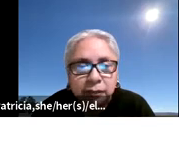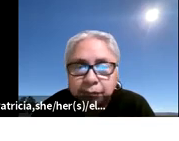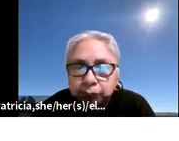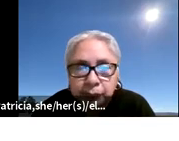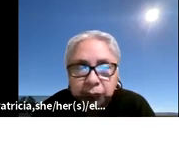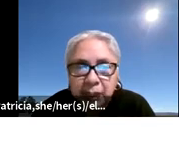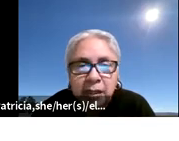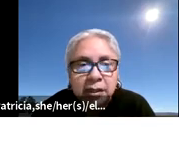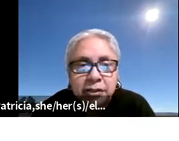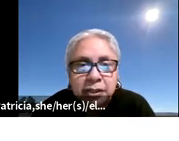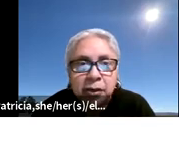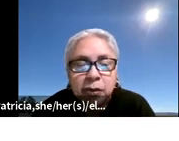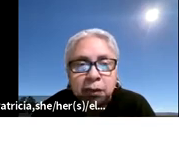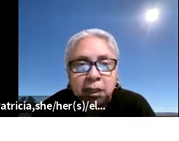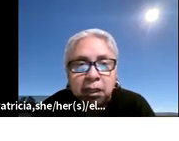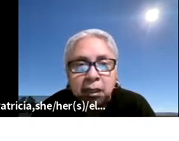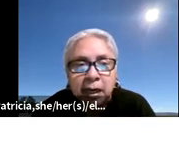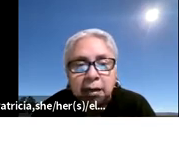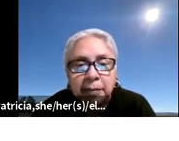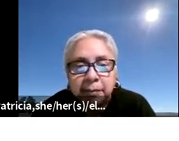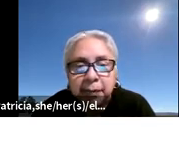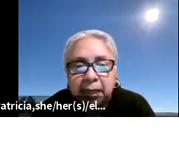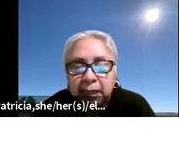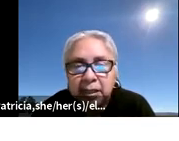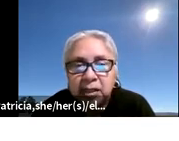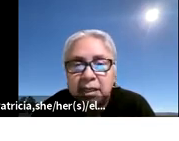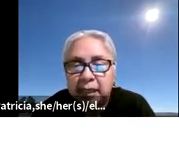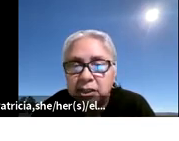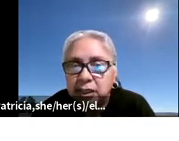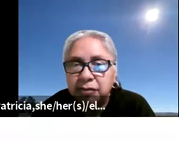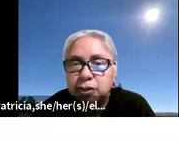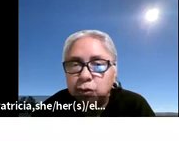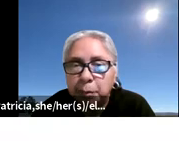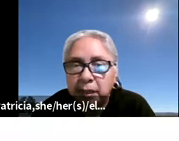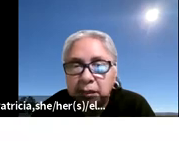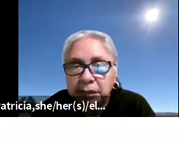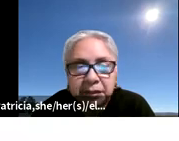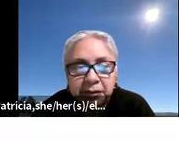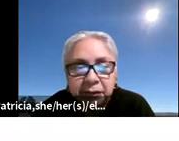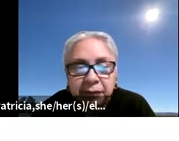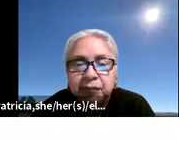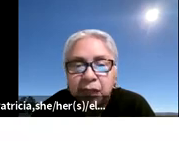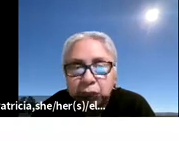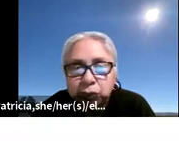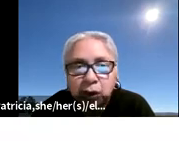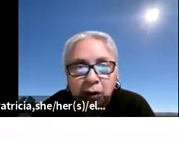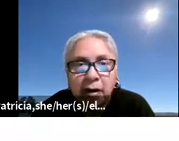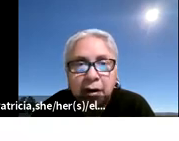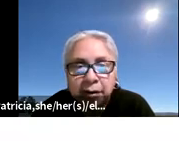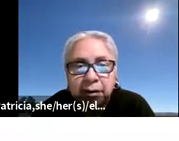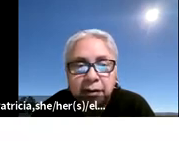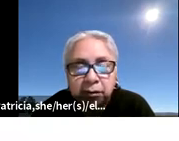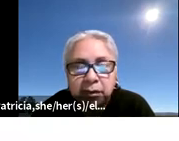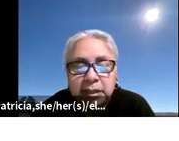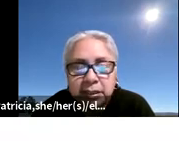huge. So I like the analogy of the tool belt. You